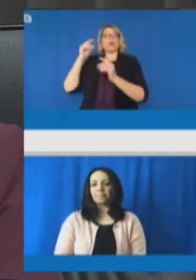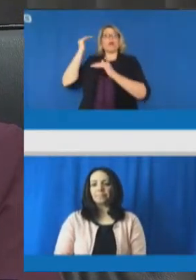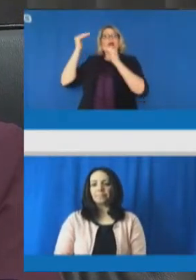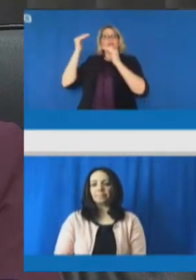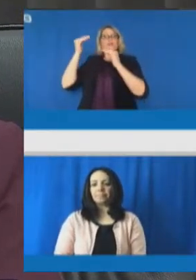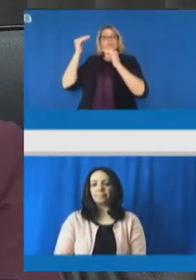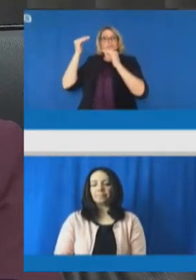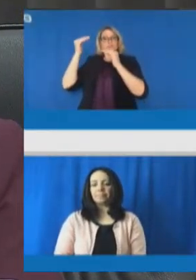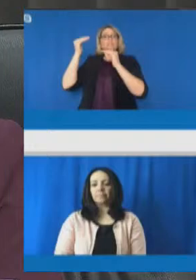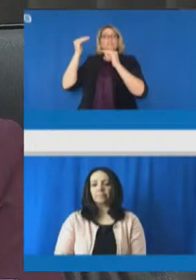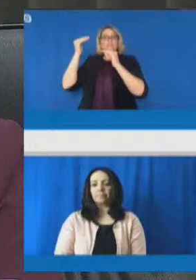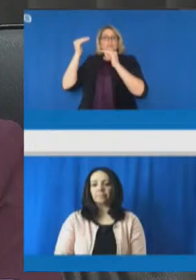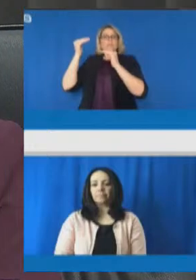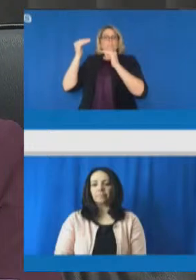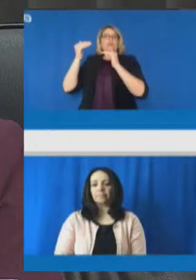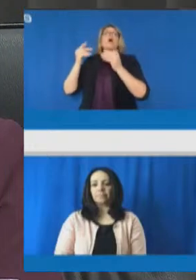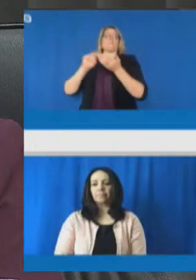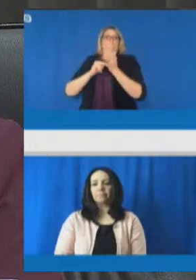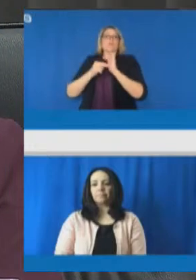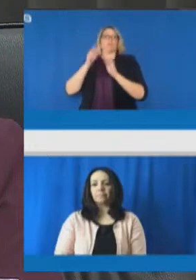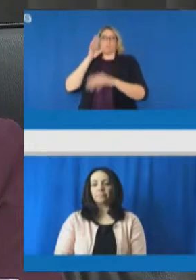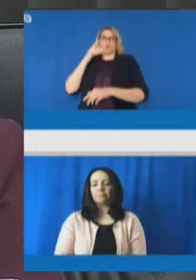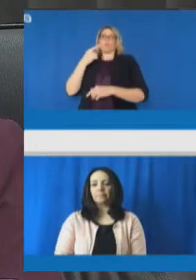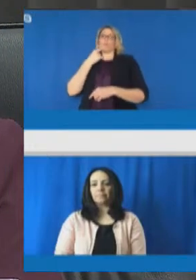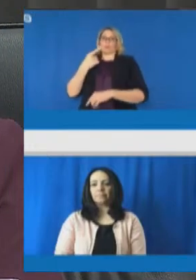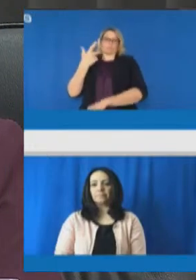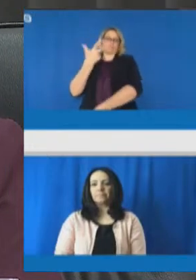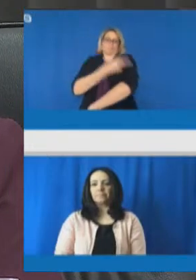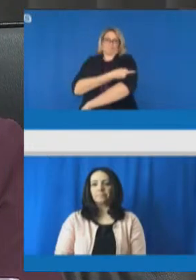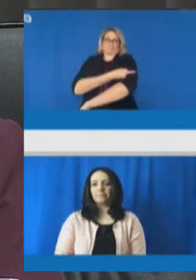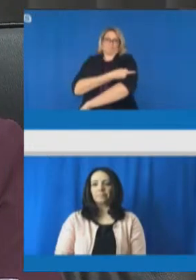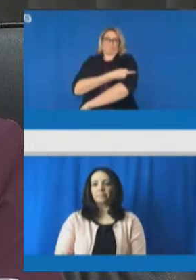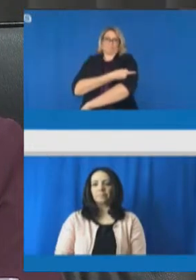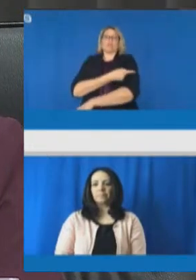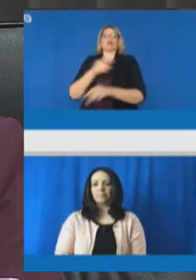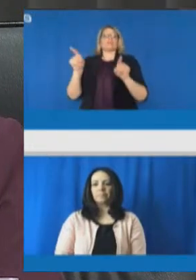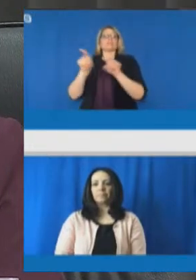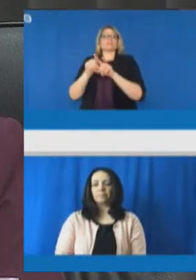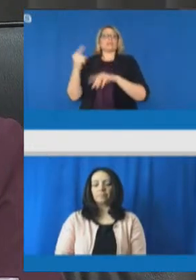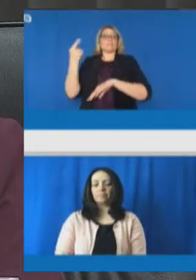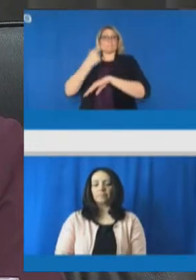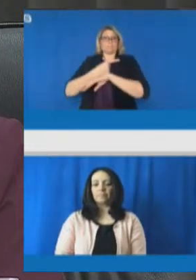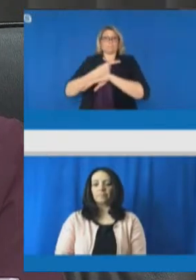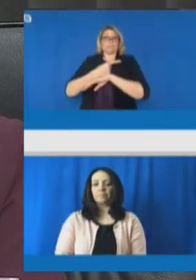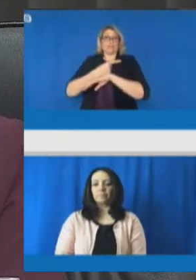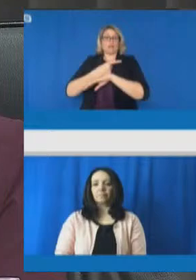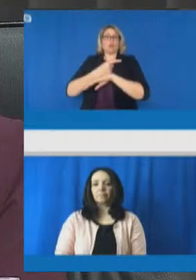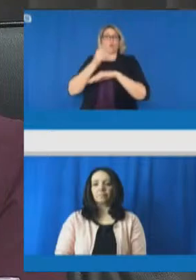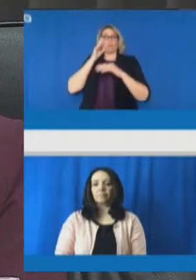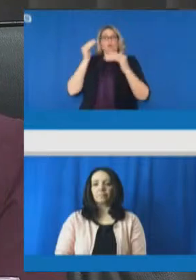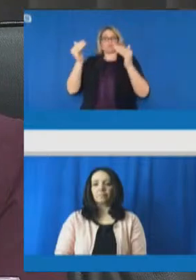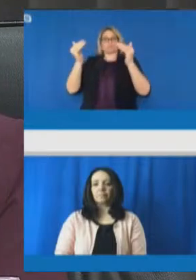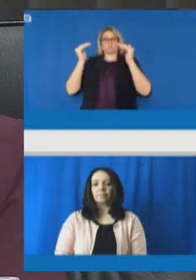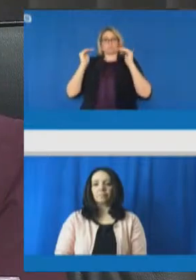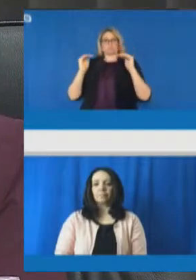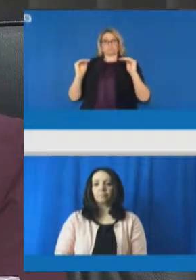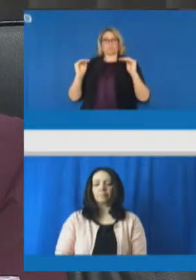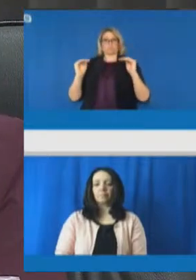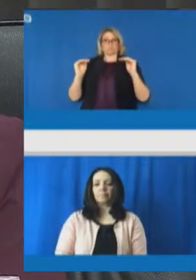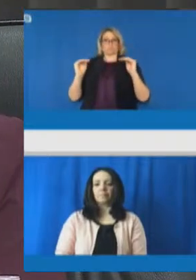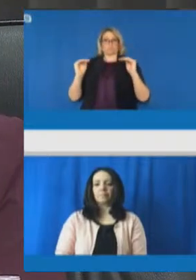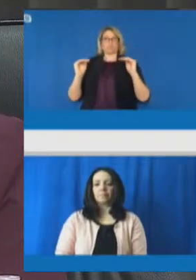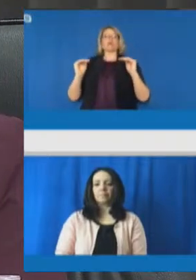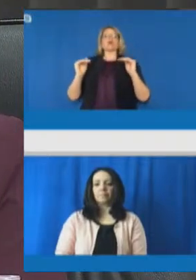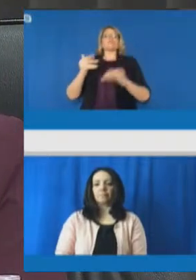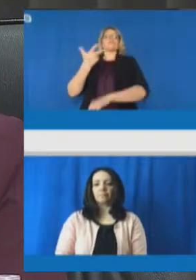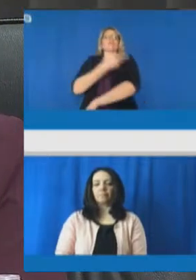time. Opportunities for other age and work groups will follow shortly. Please be patient. Your turn is coming.